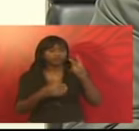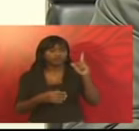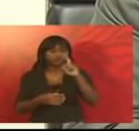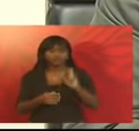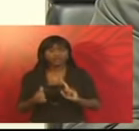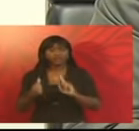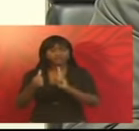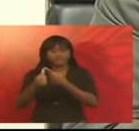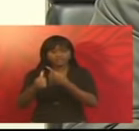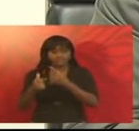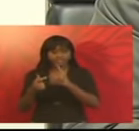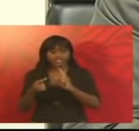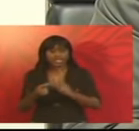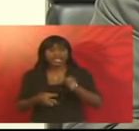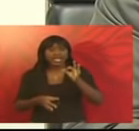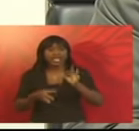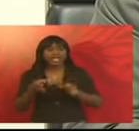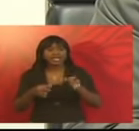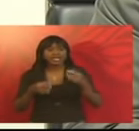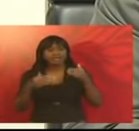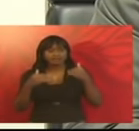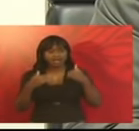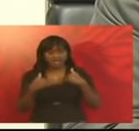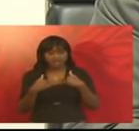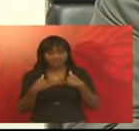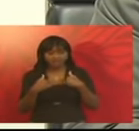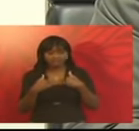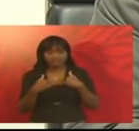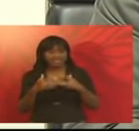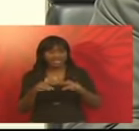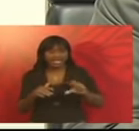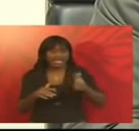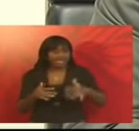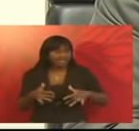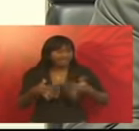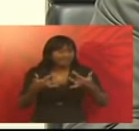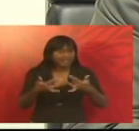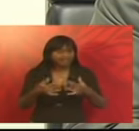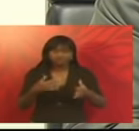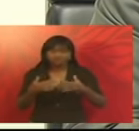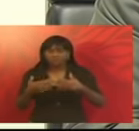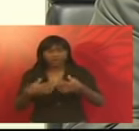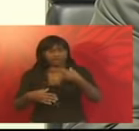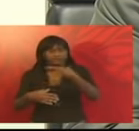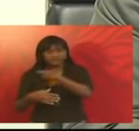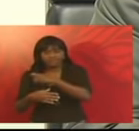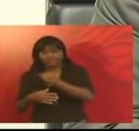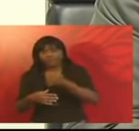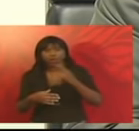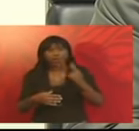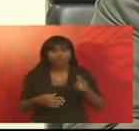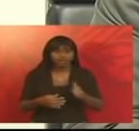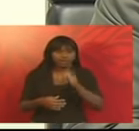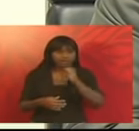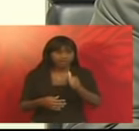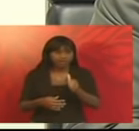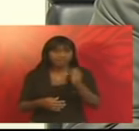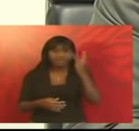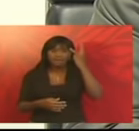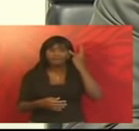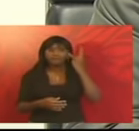important to note that if there's any event, whether it's vaccine-related or not, in a child, that the parent is, of course, immediately advised